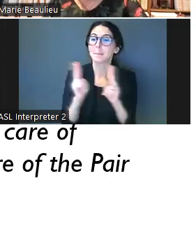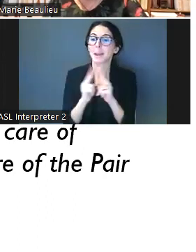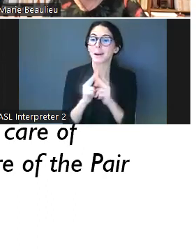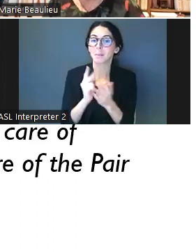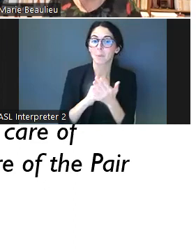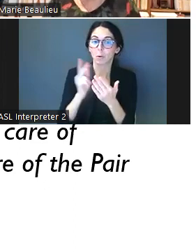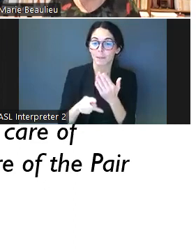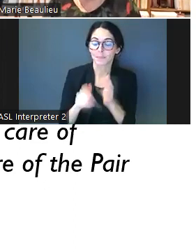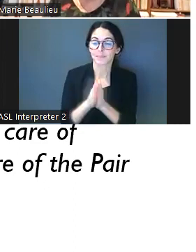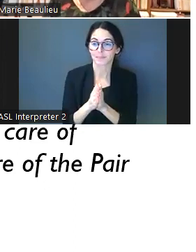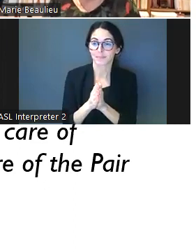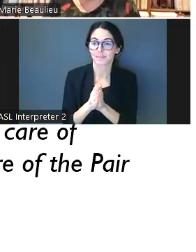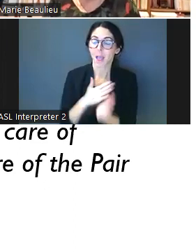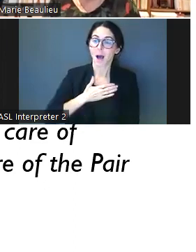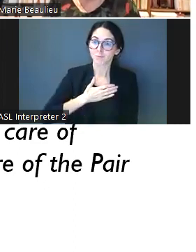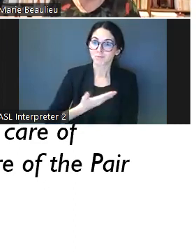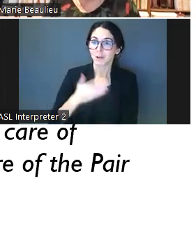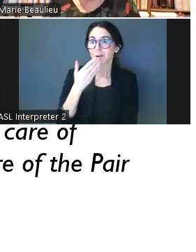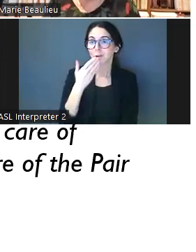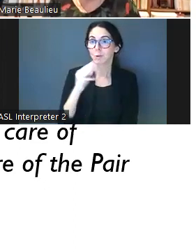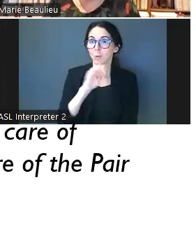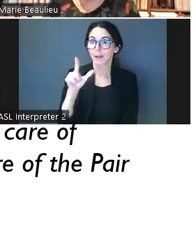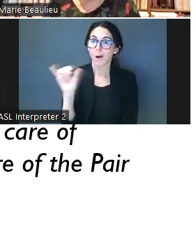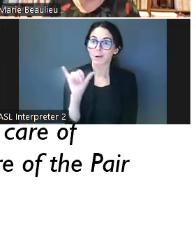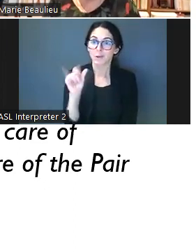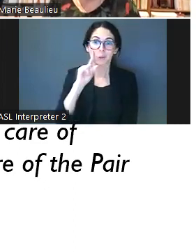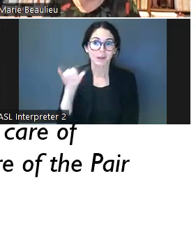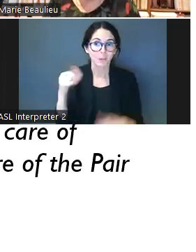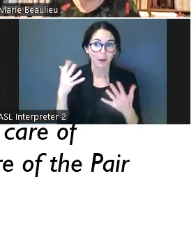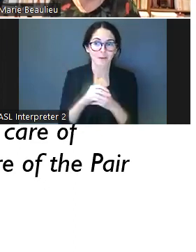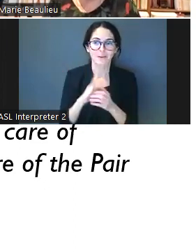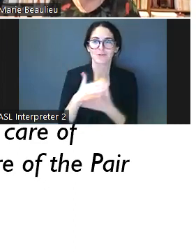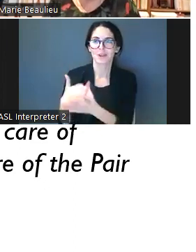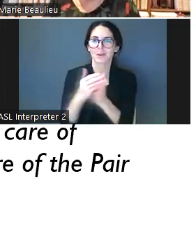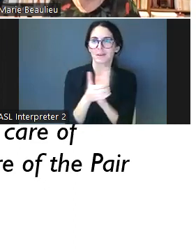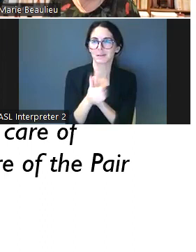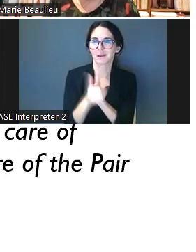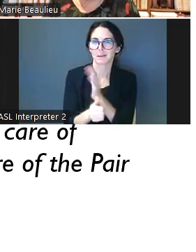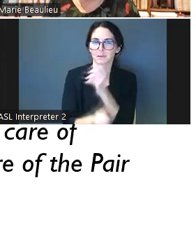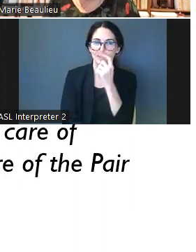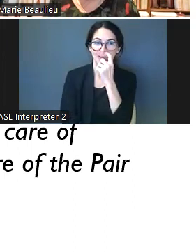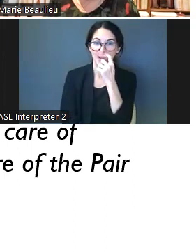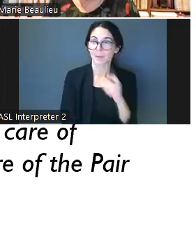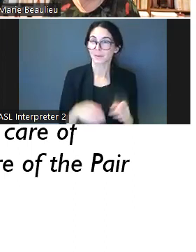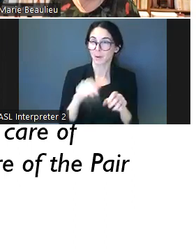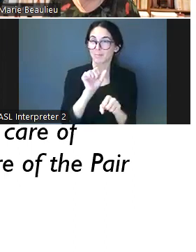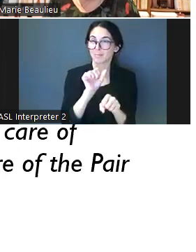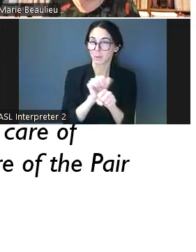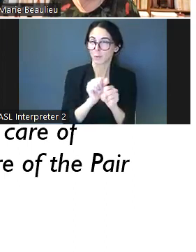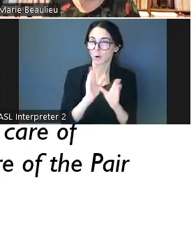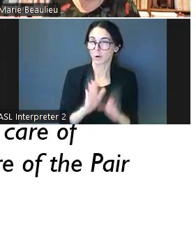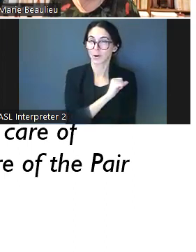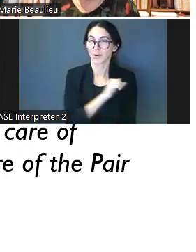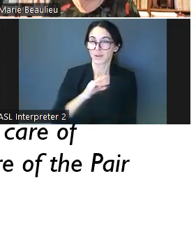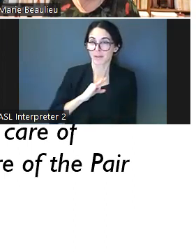also take form of sharing skills. So as this employee says, there's a gentleman who started